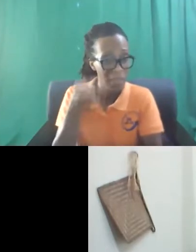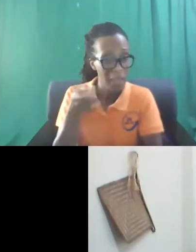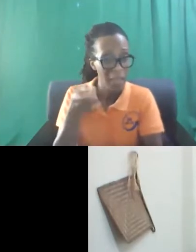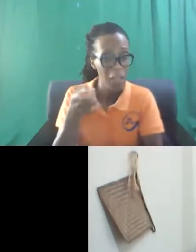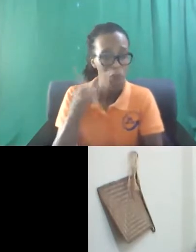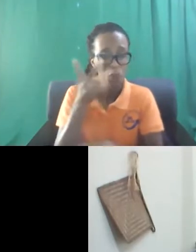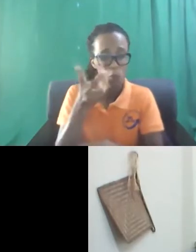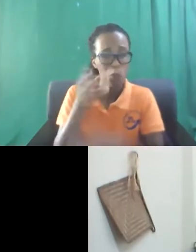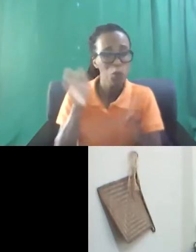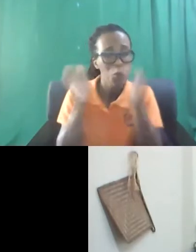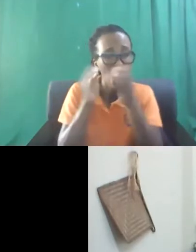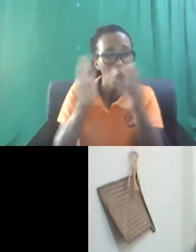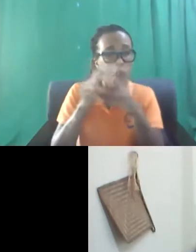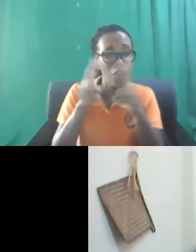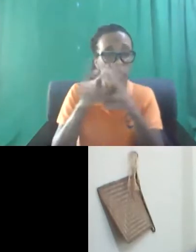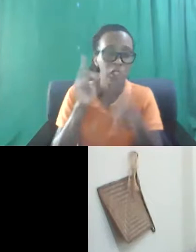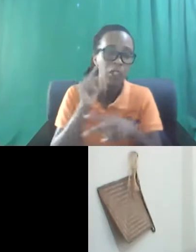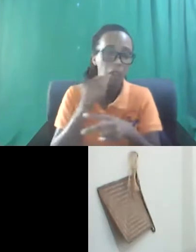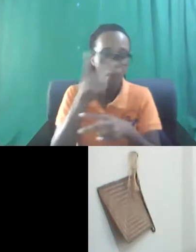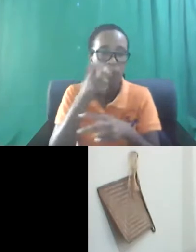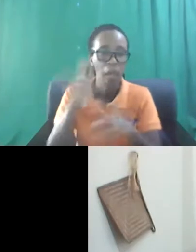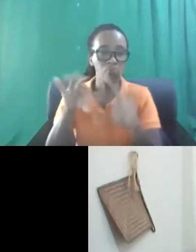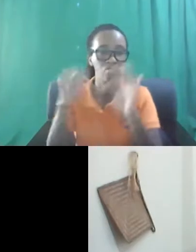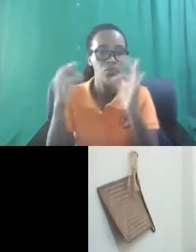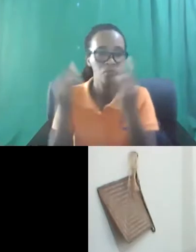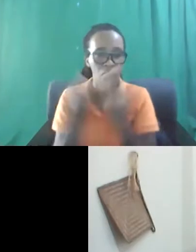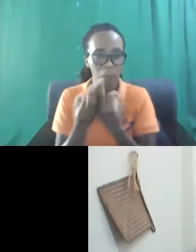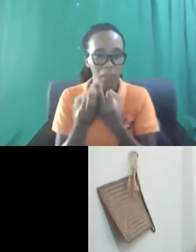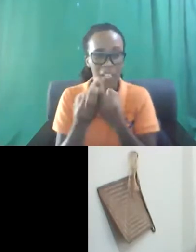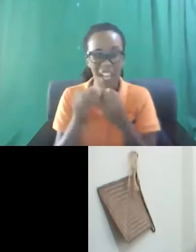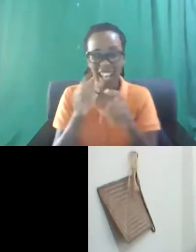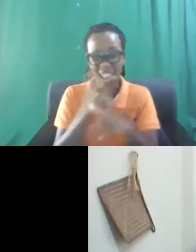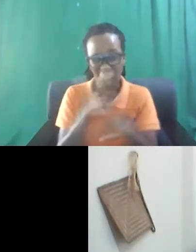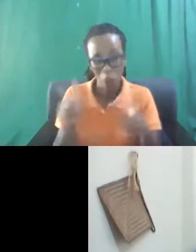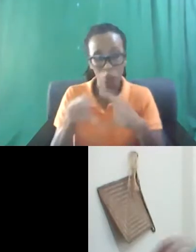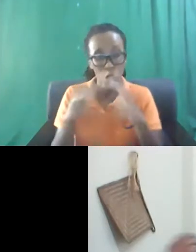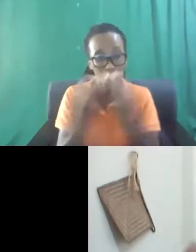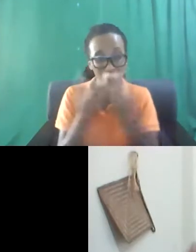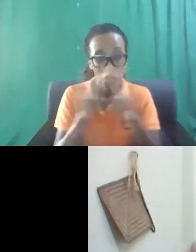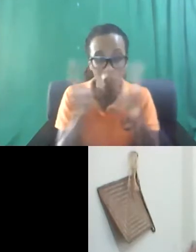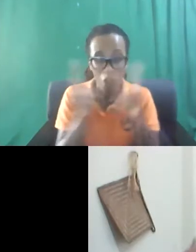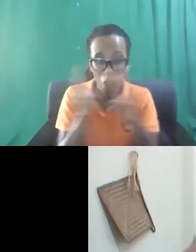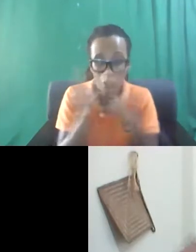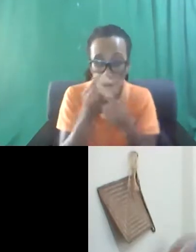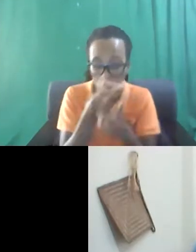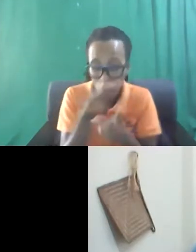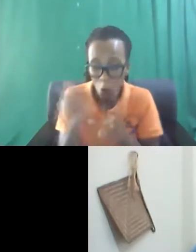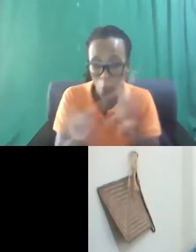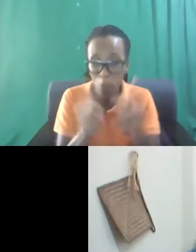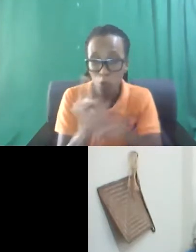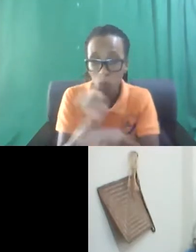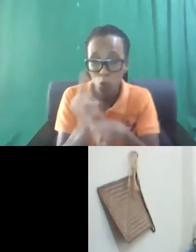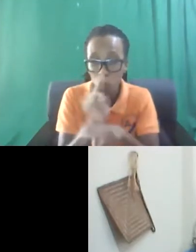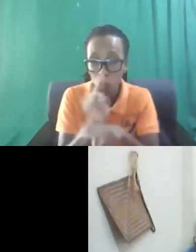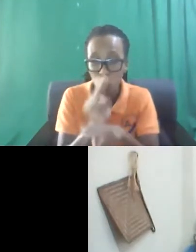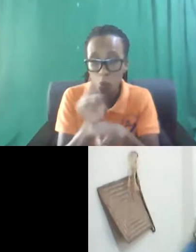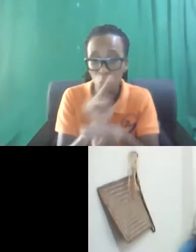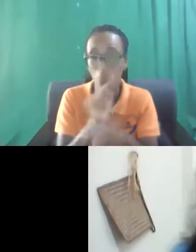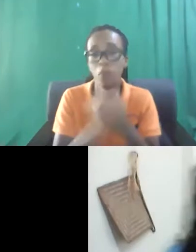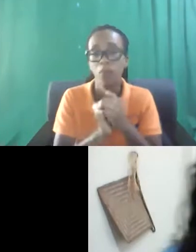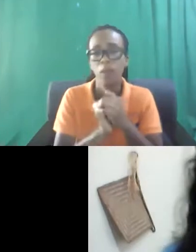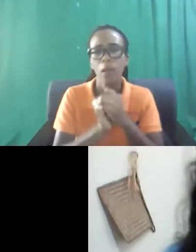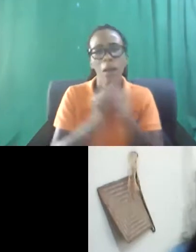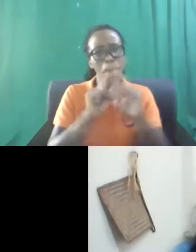villages. So this is a very small language community, but very unique,